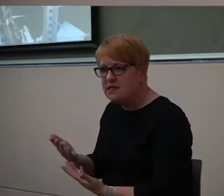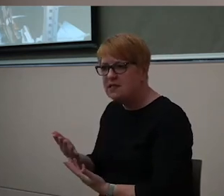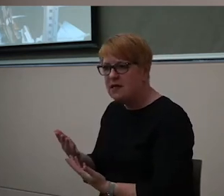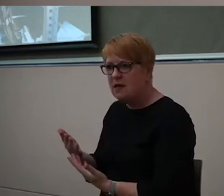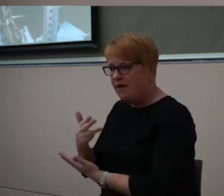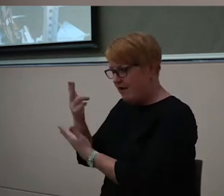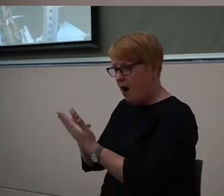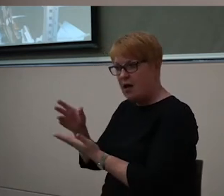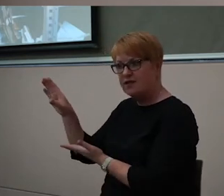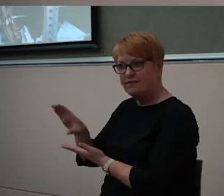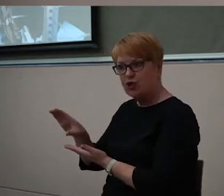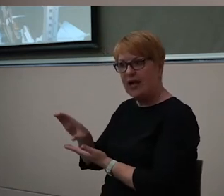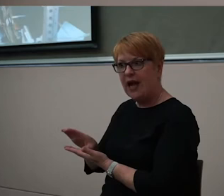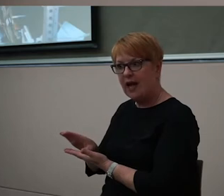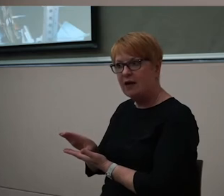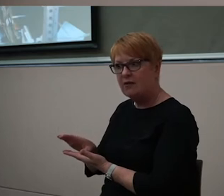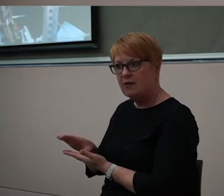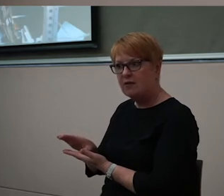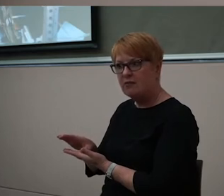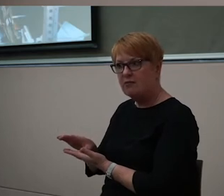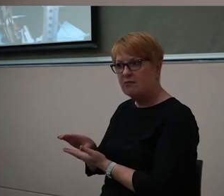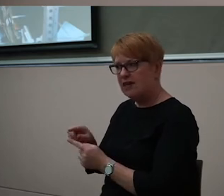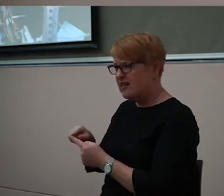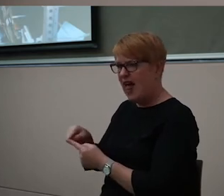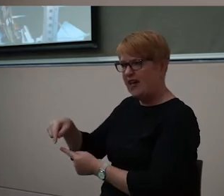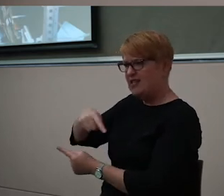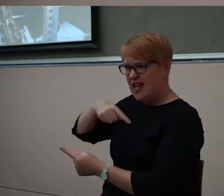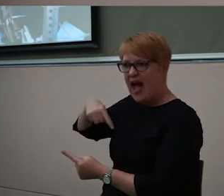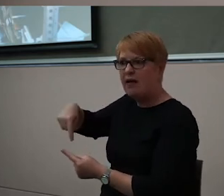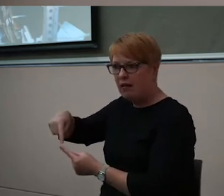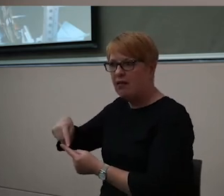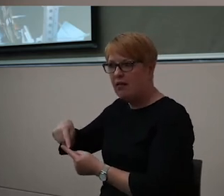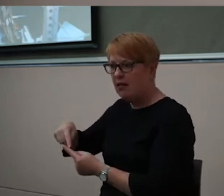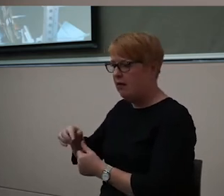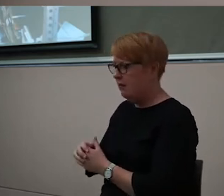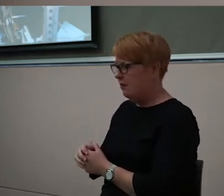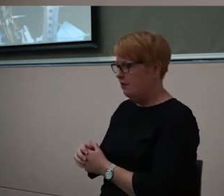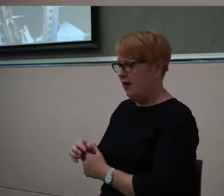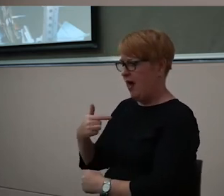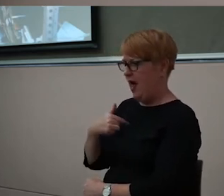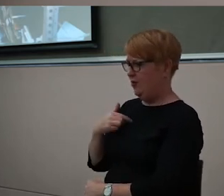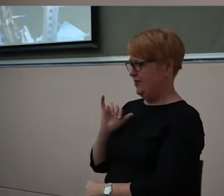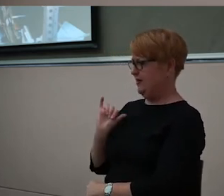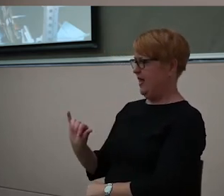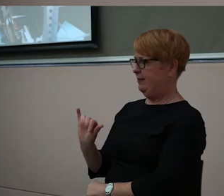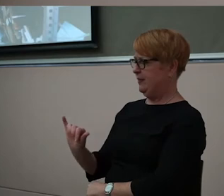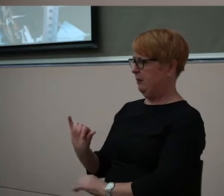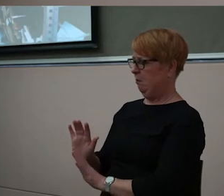Like what hierarchies do you put in place? But then I talk to my students about this that I teach. It's like, if you're going to research,